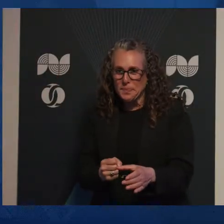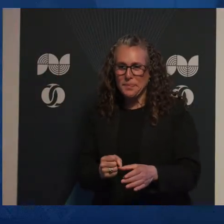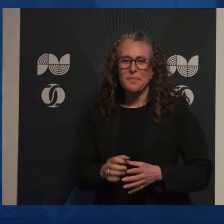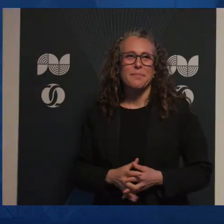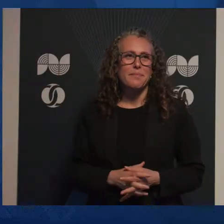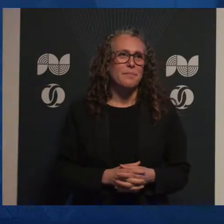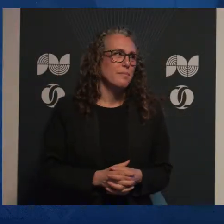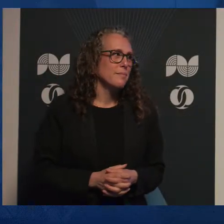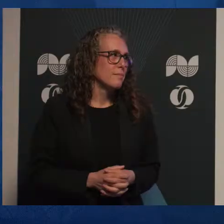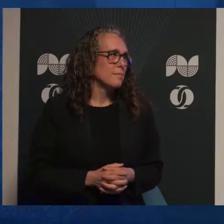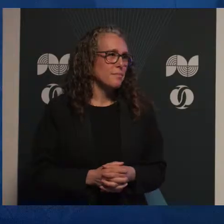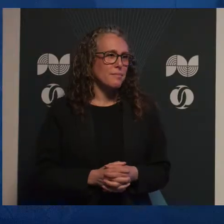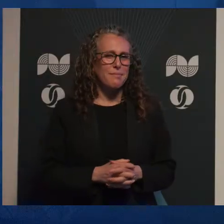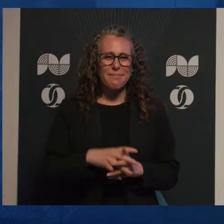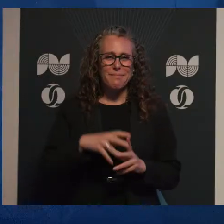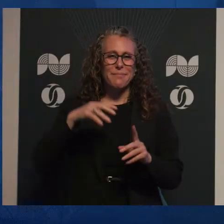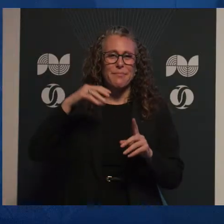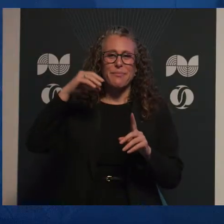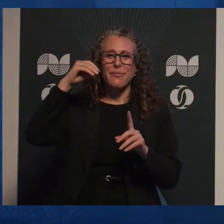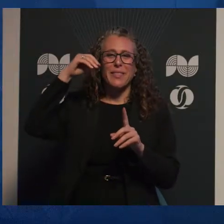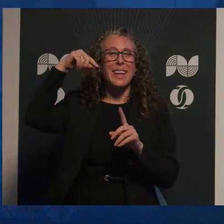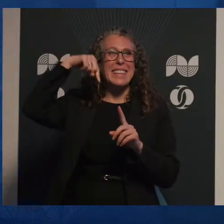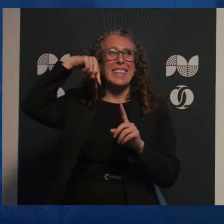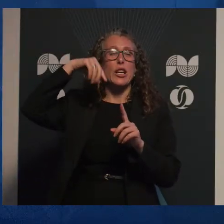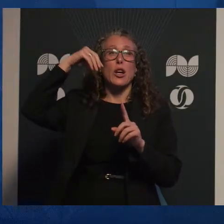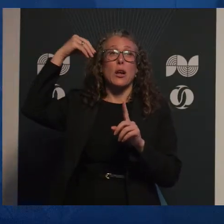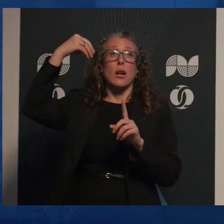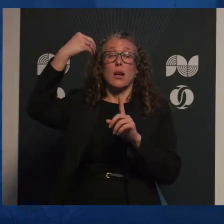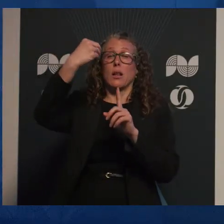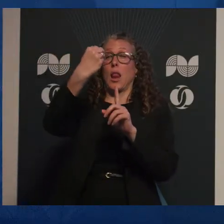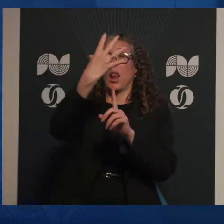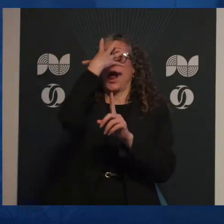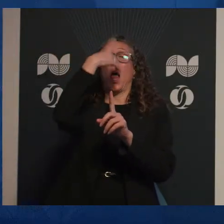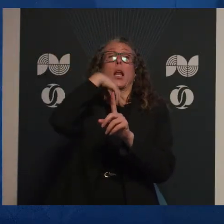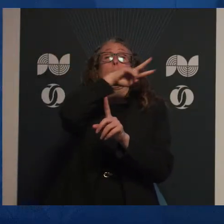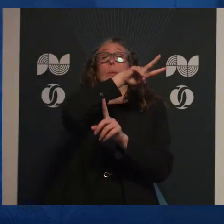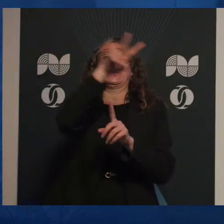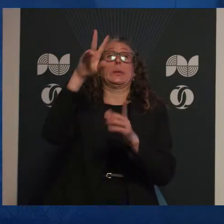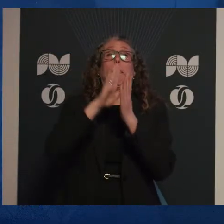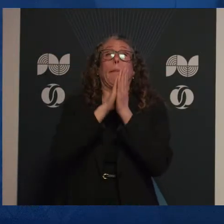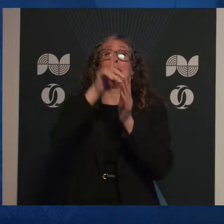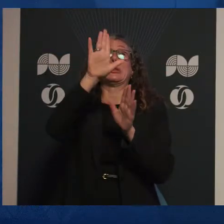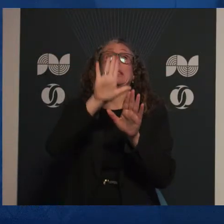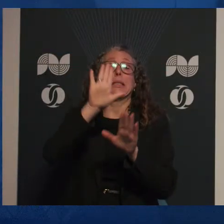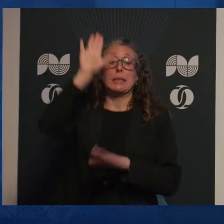isn't ideal, so if you're in the back, please raise your hand very high.